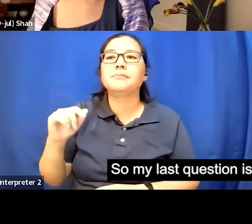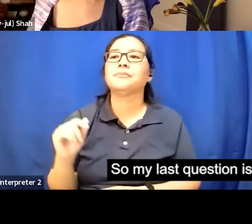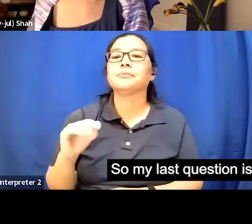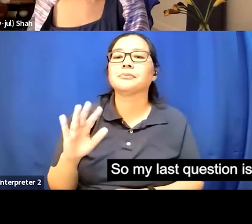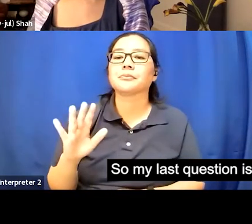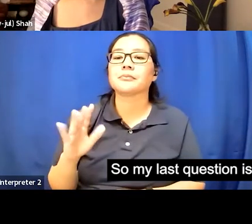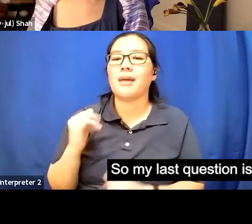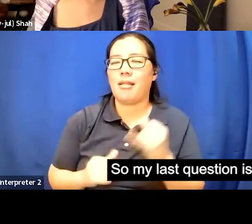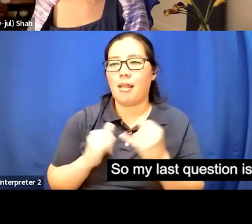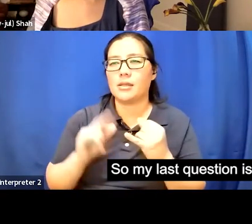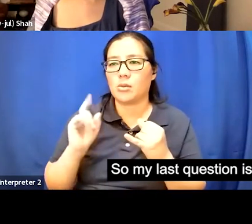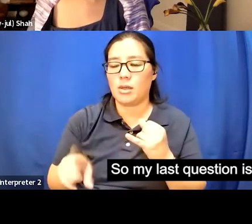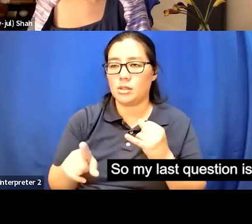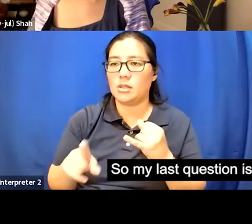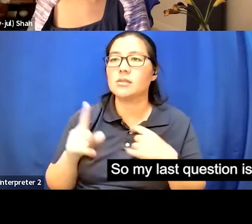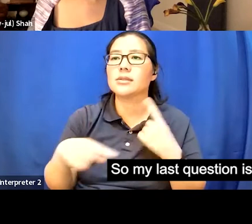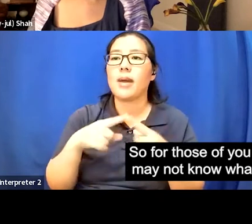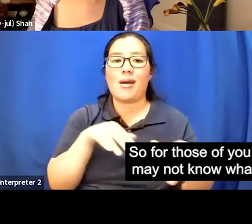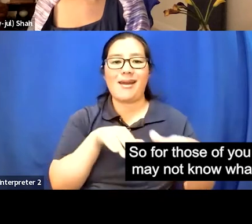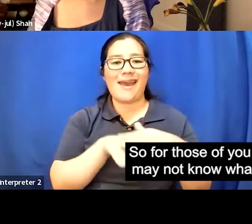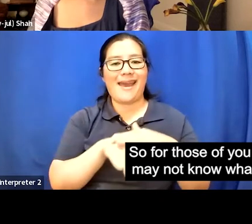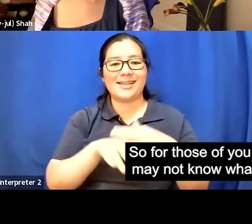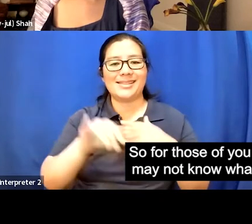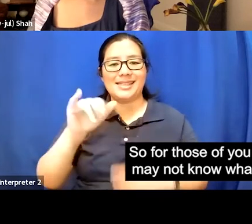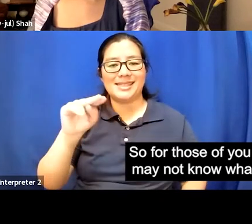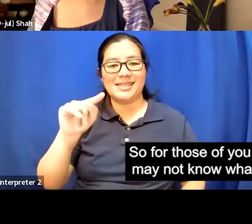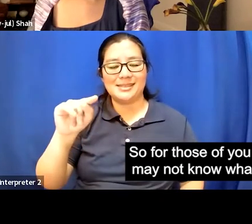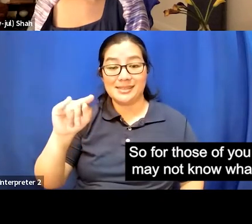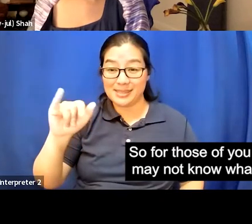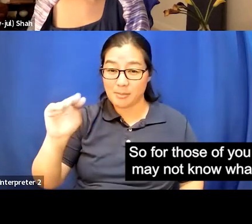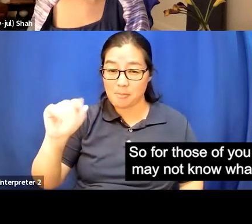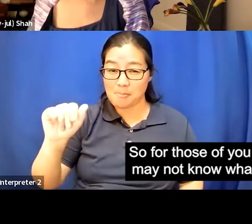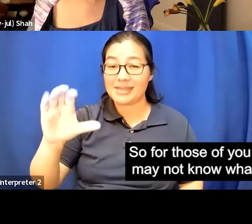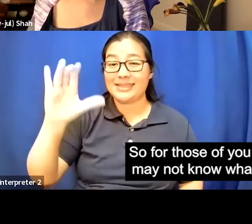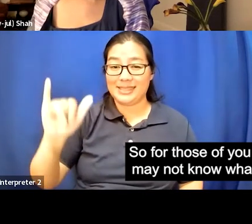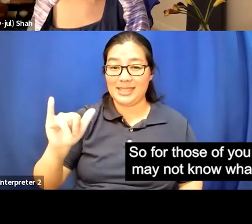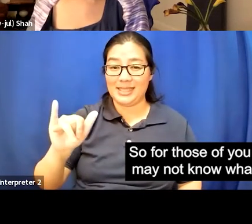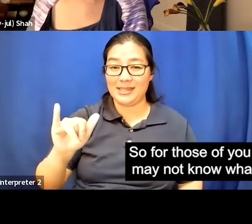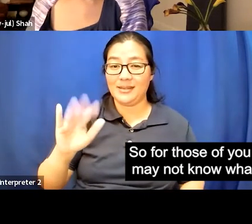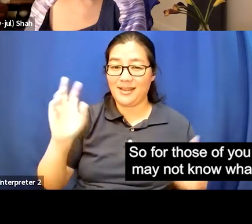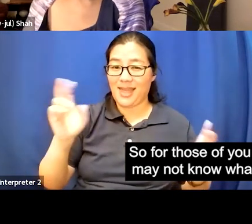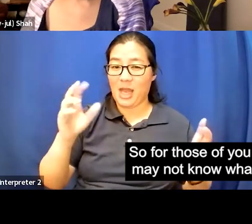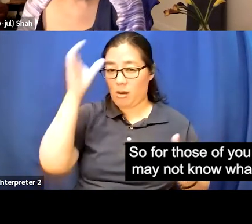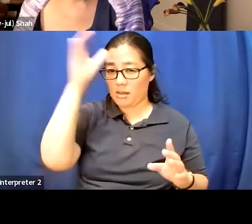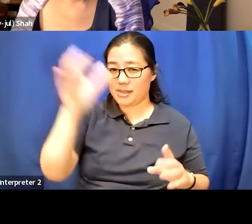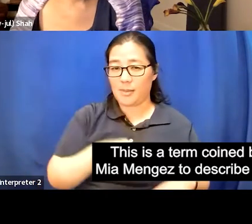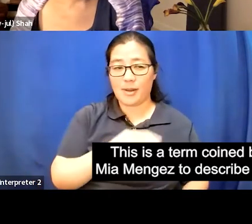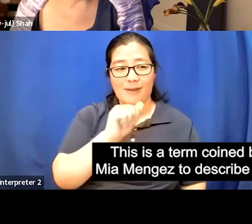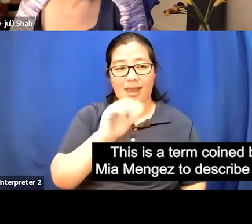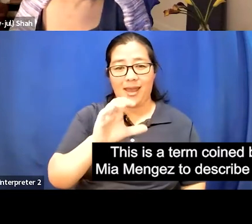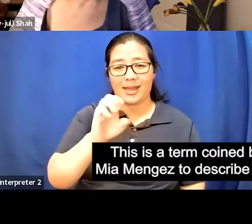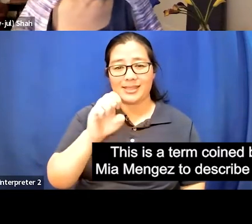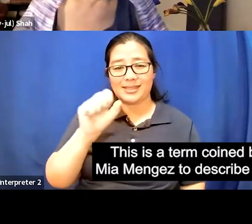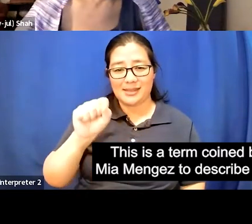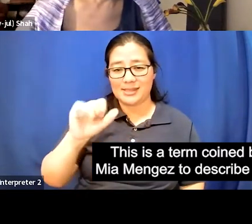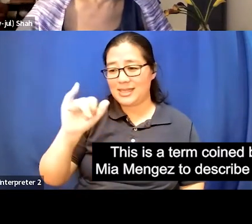So my last question is about access intimacy. So for those of you in the audience who may not know what access intimacy is, this